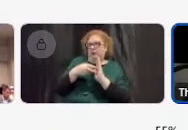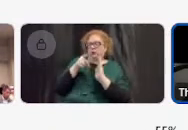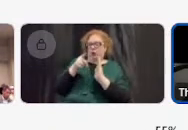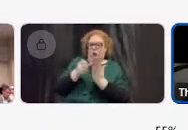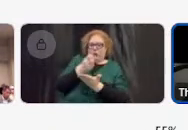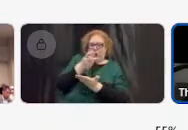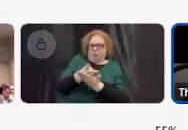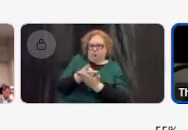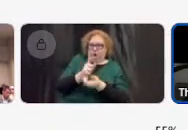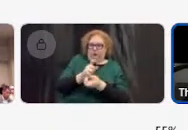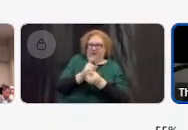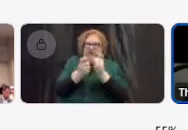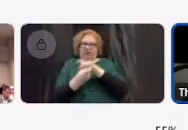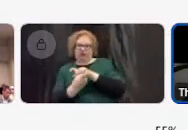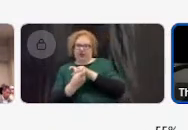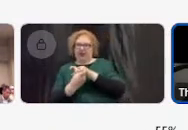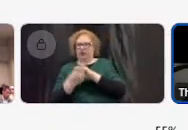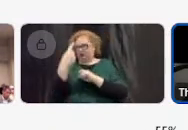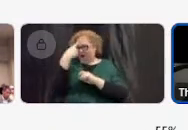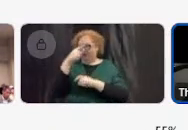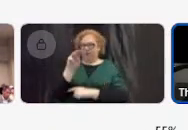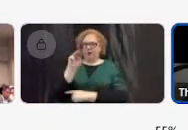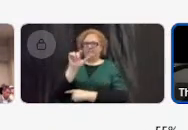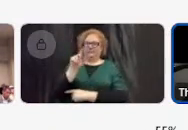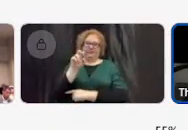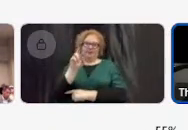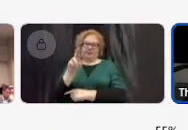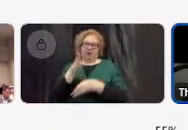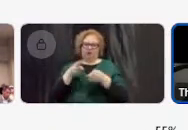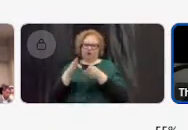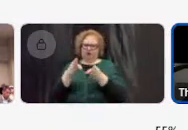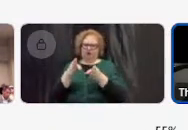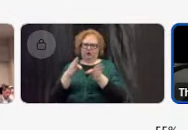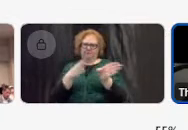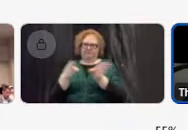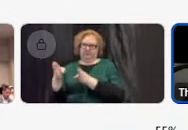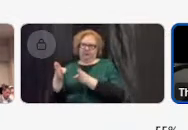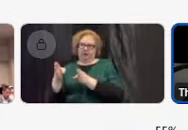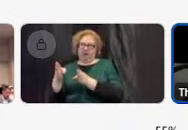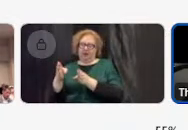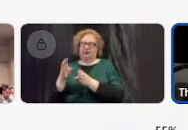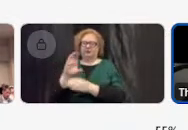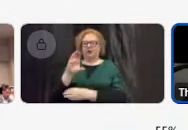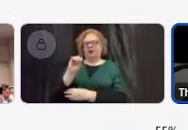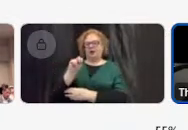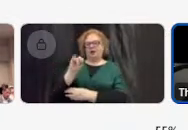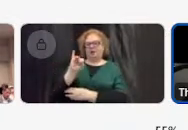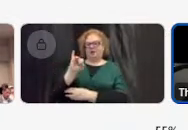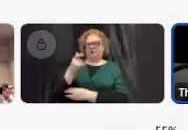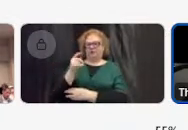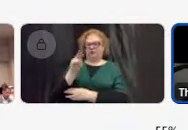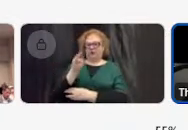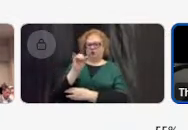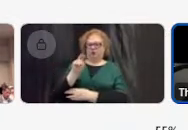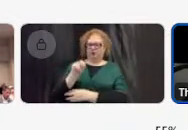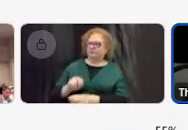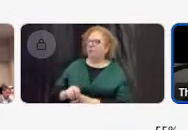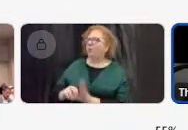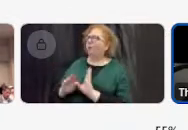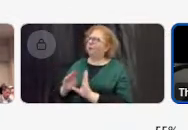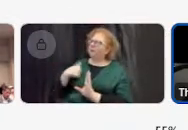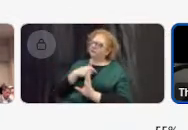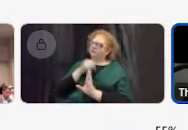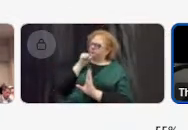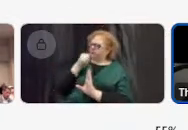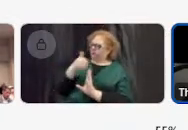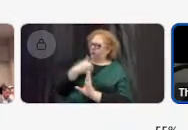this configuration. I don't know if we know what the final master street plan is going to look like. We only have the current version.